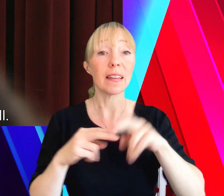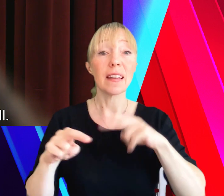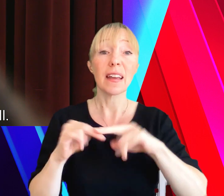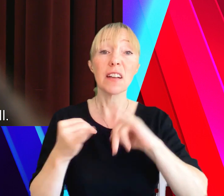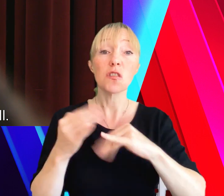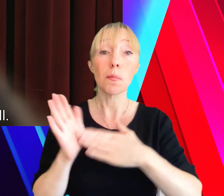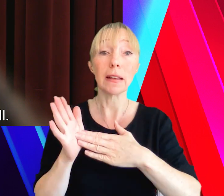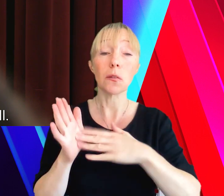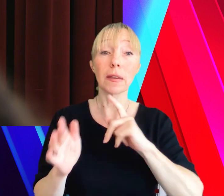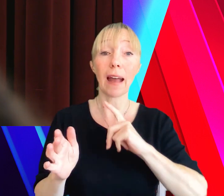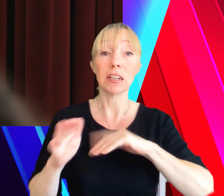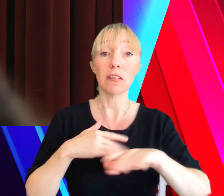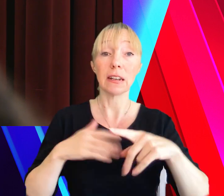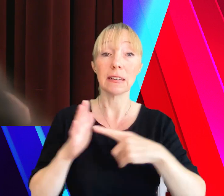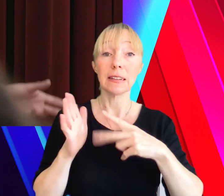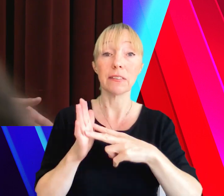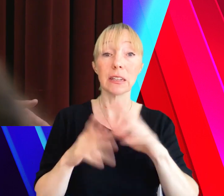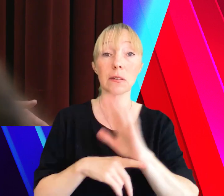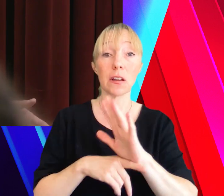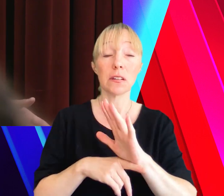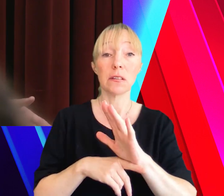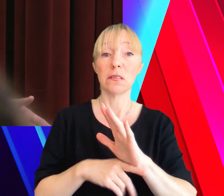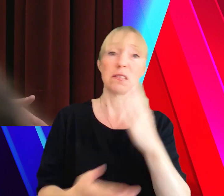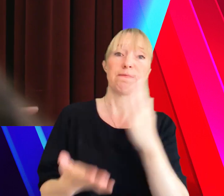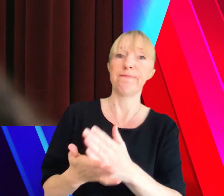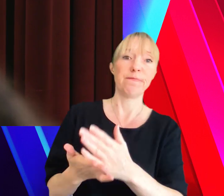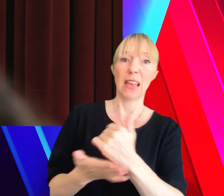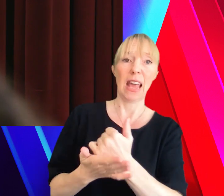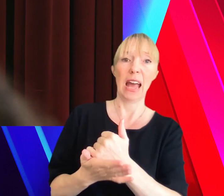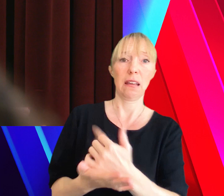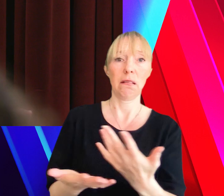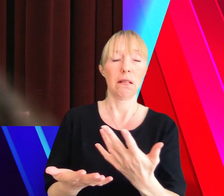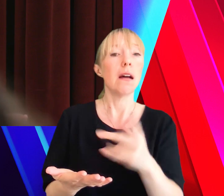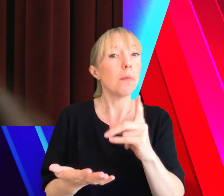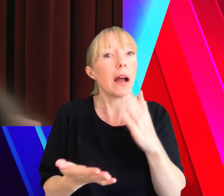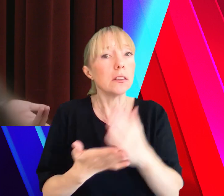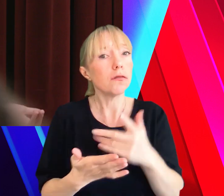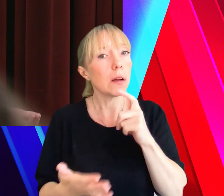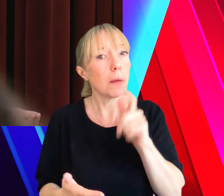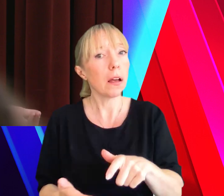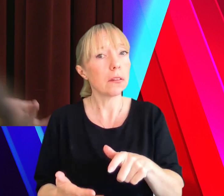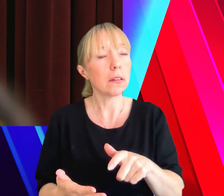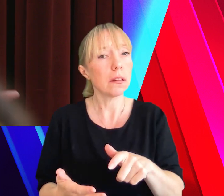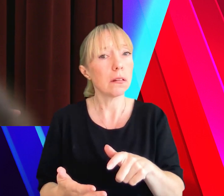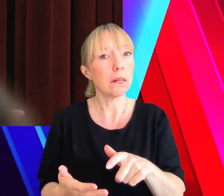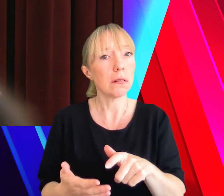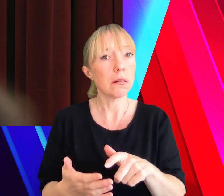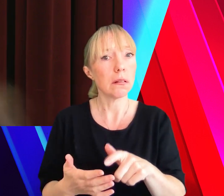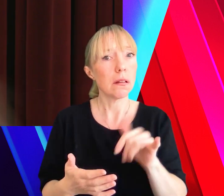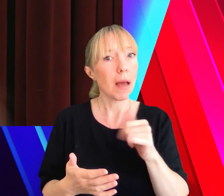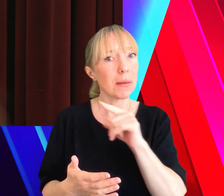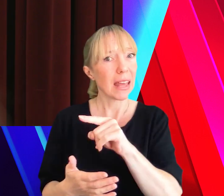well, it's if Shawn Mendes was a character in a TV show, everyone could just say he's gay and like believe that. He's a real